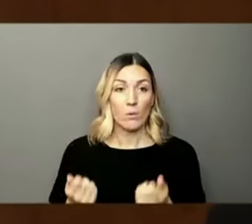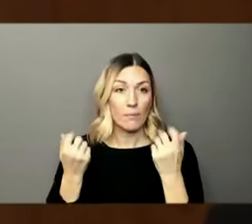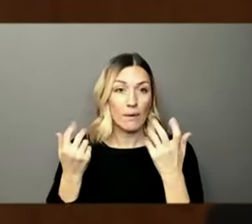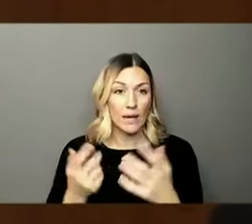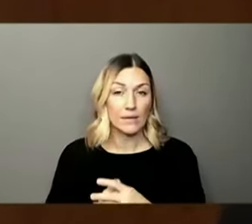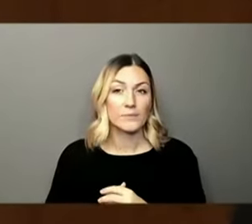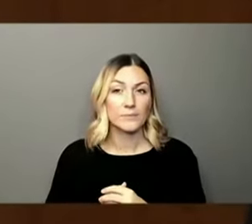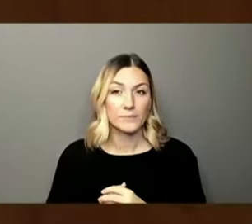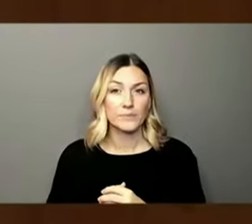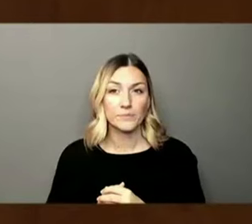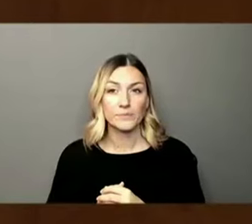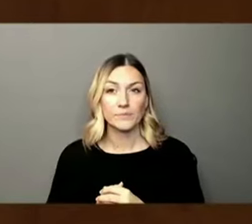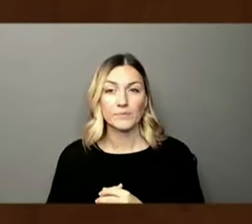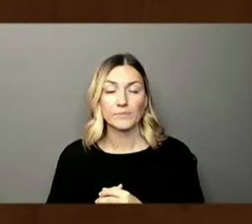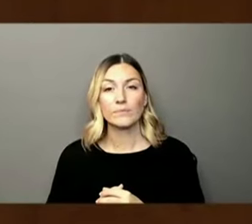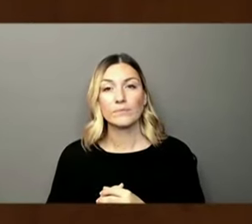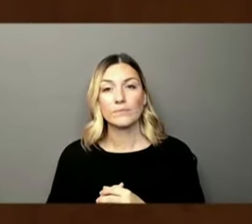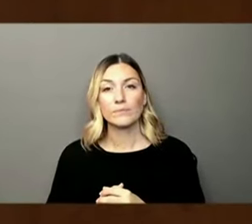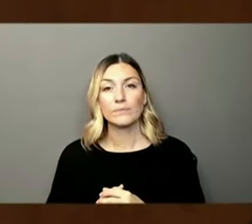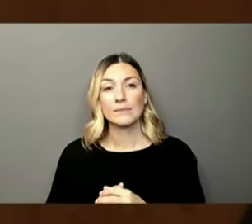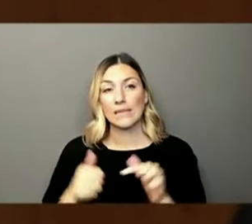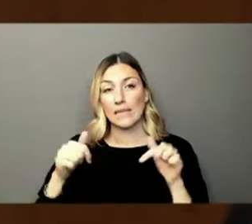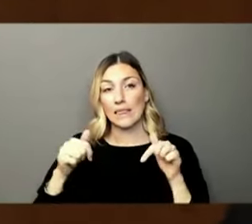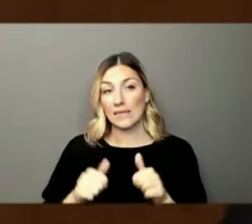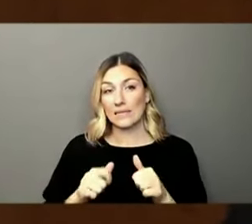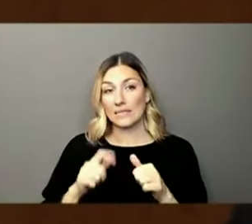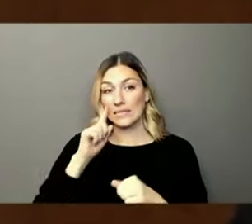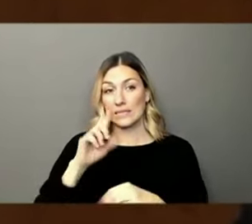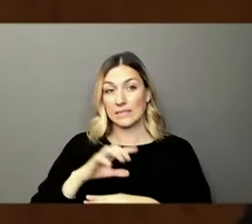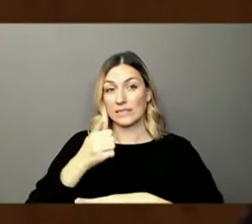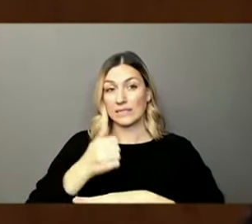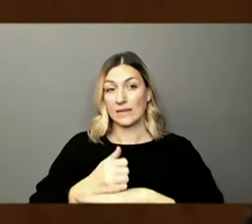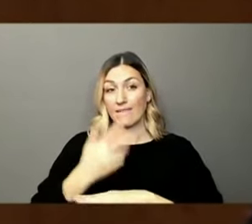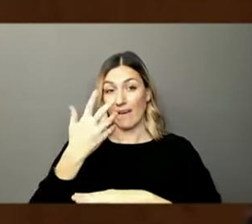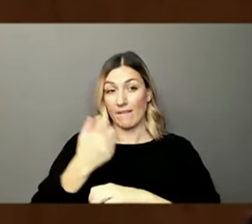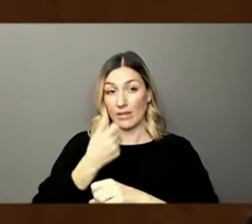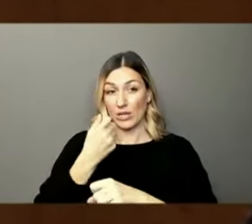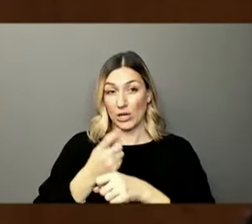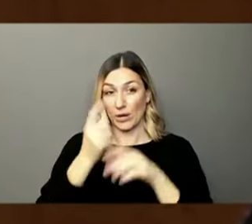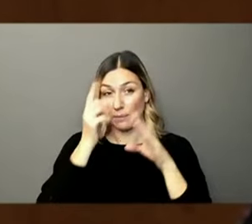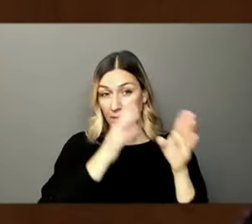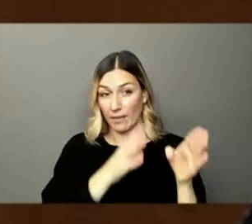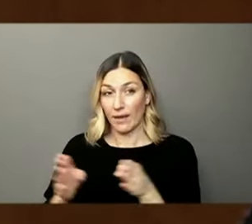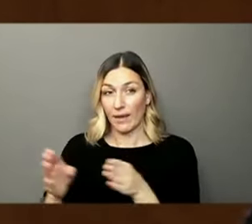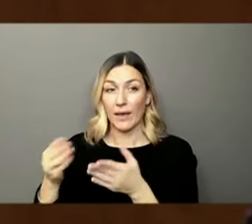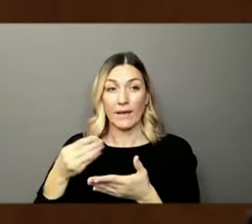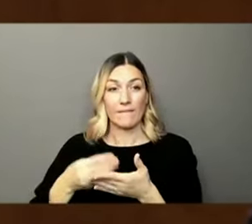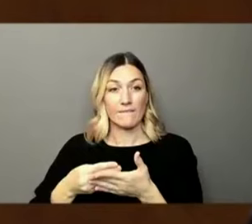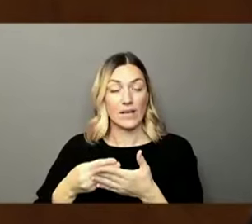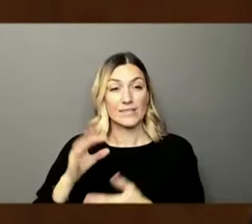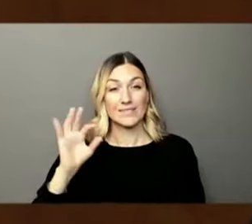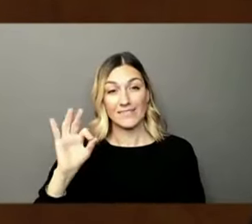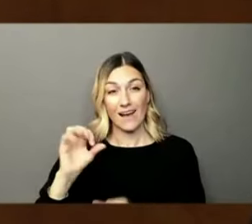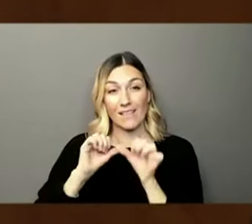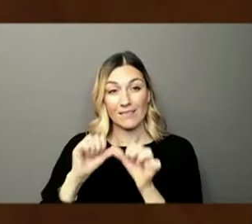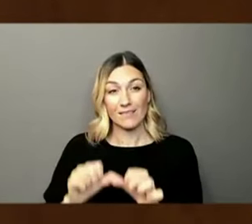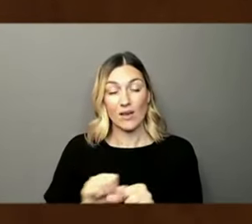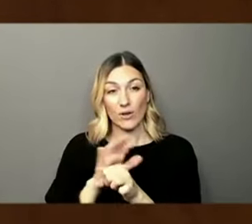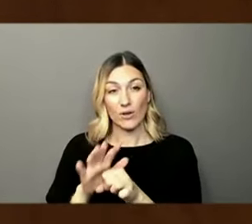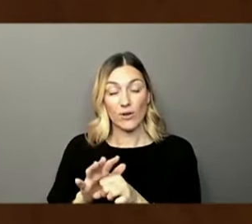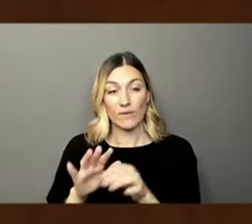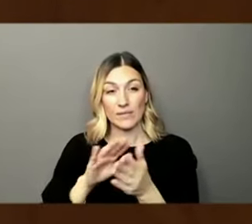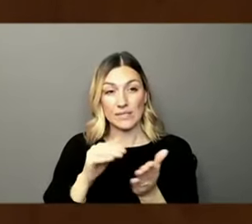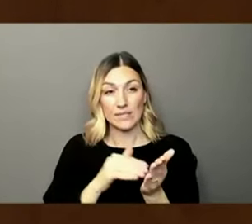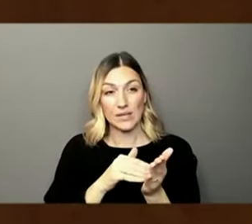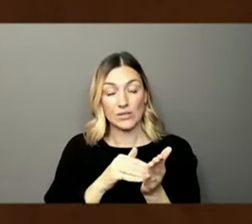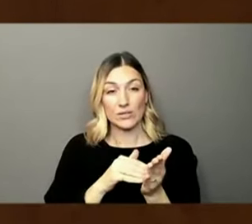patients. So this initiative is a five-year initiative that funds 9 long COVID centers of excellence across the U.S.